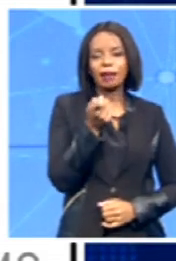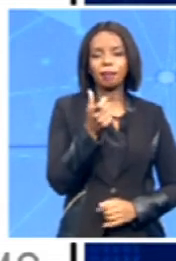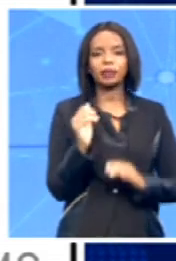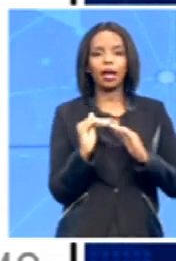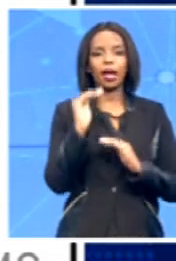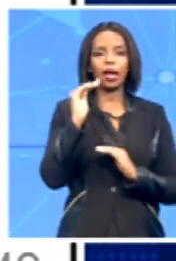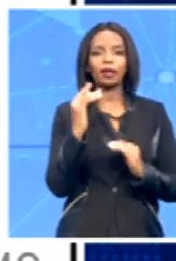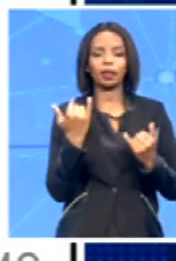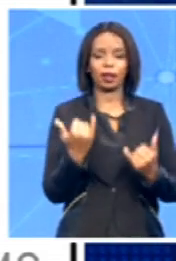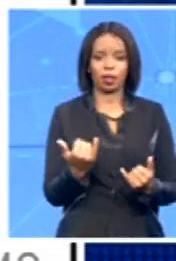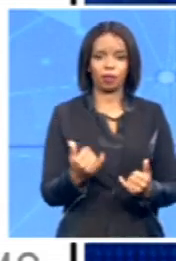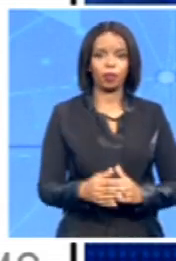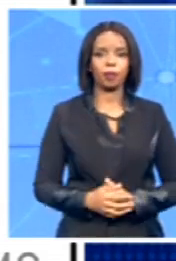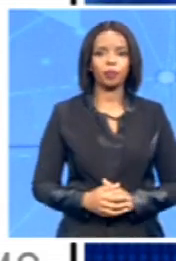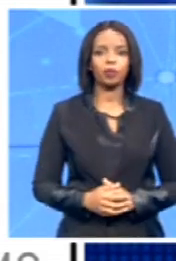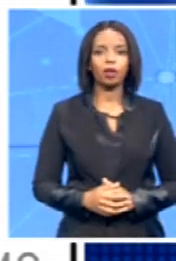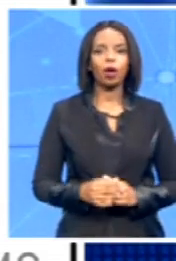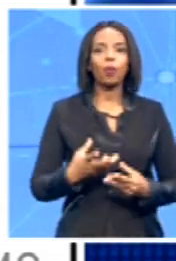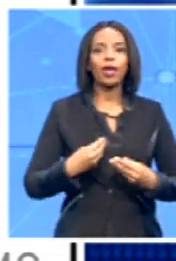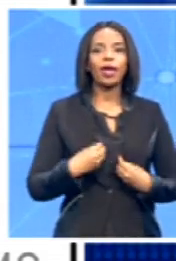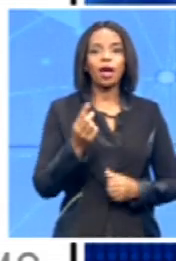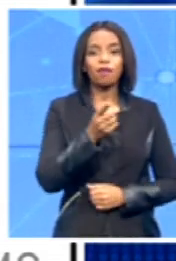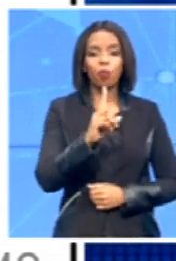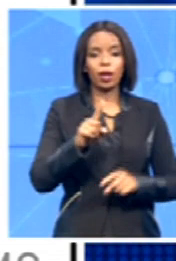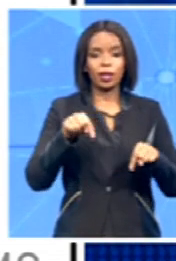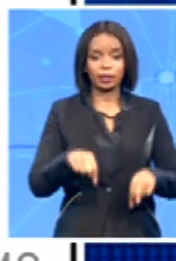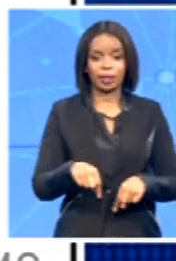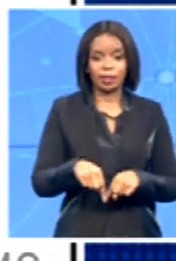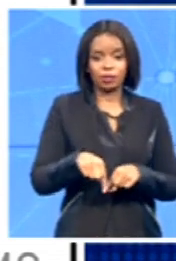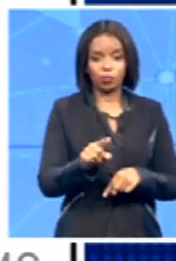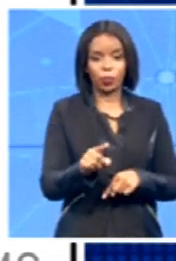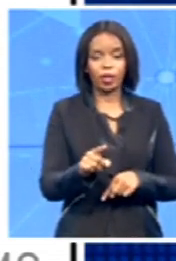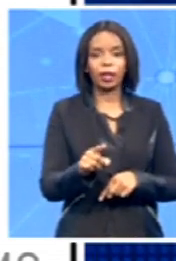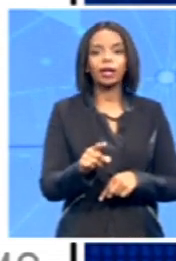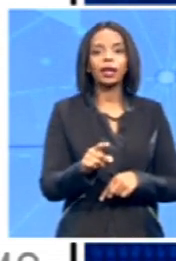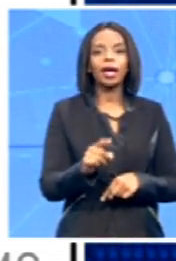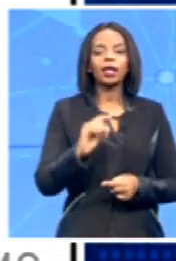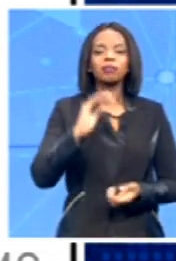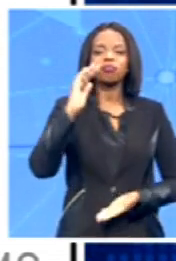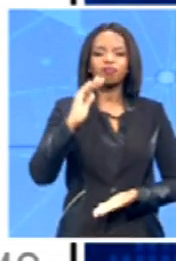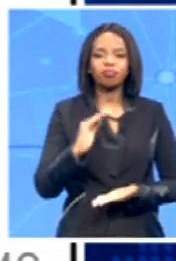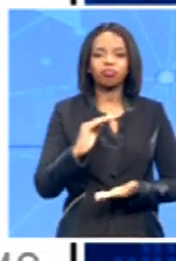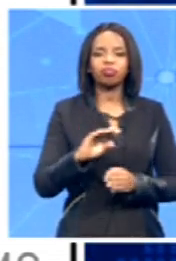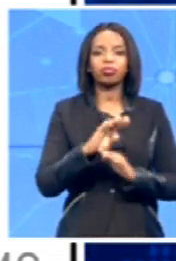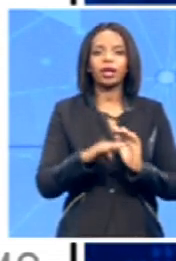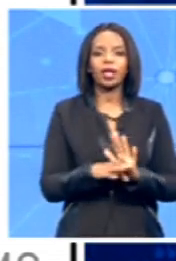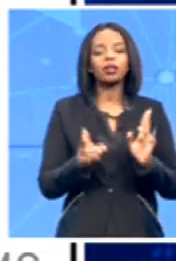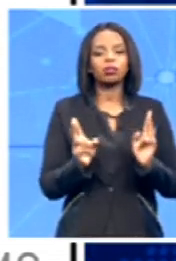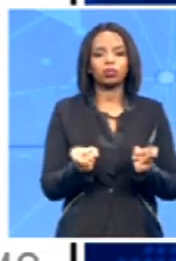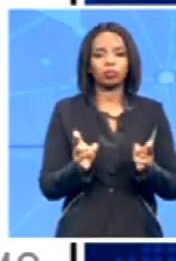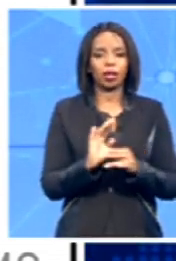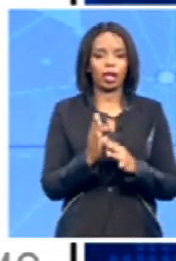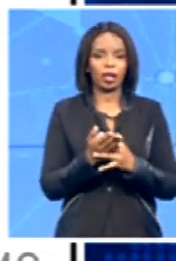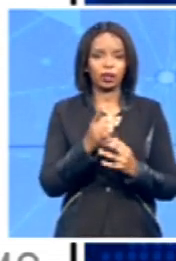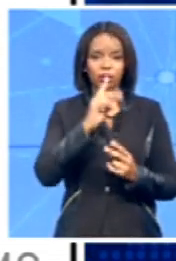for this week as a prediction, but it is lower than the actual cases we've seen. So their prediction, we believe it will start